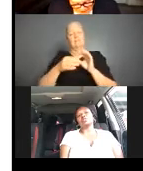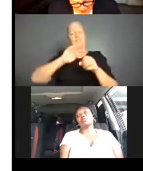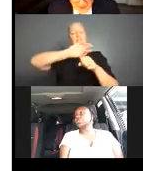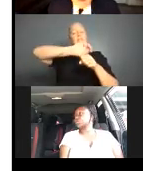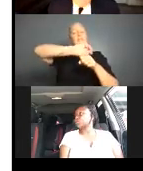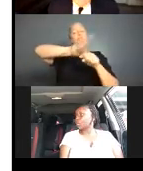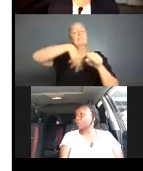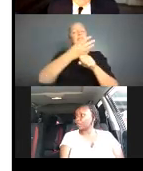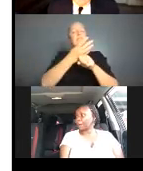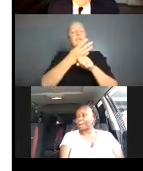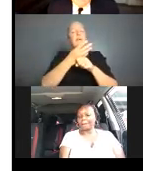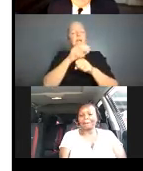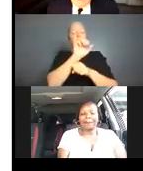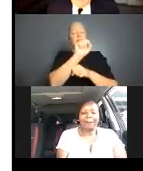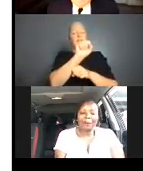persons with disabilities